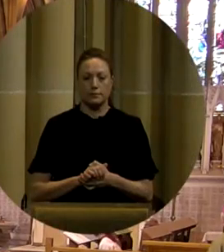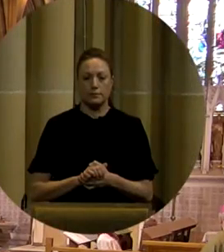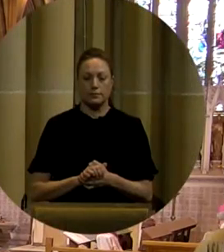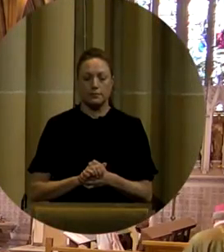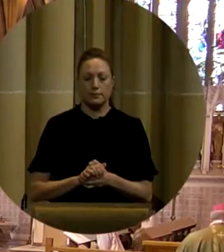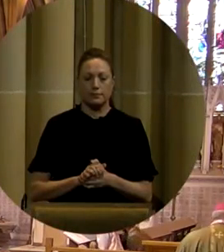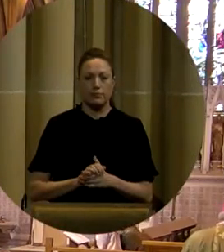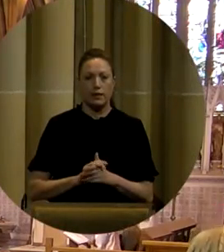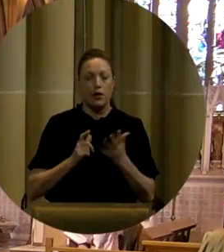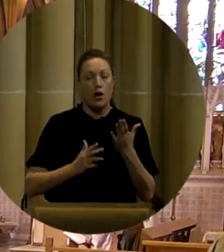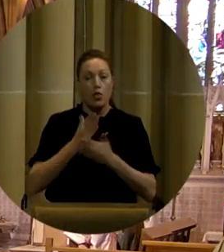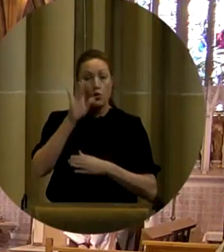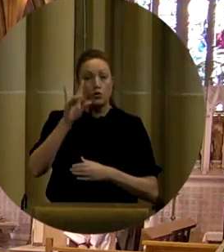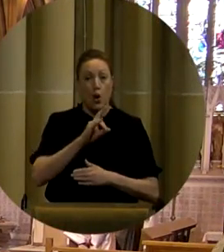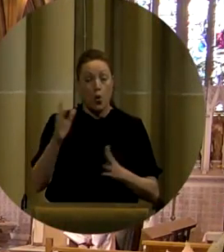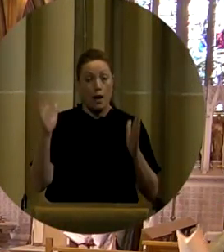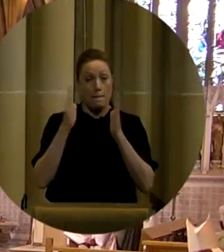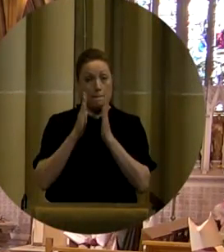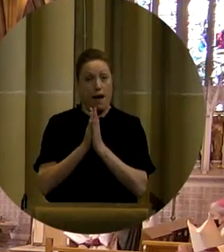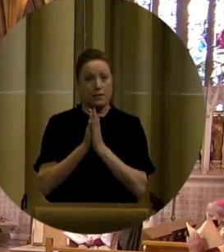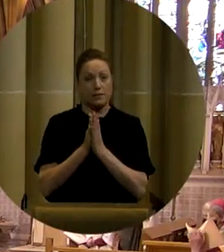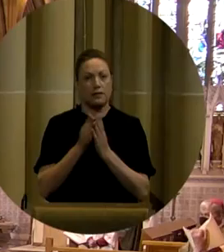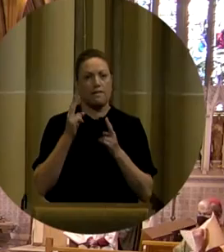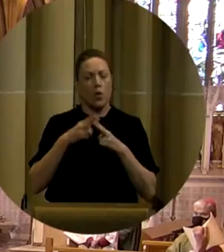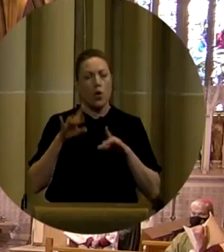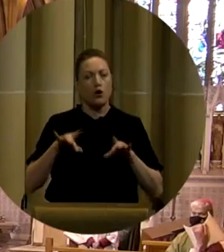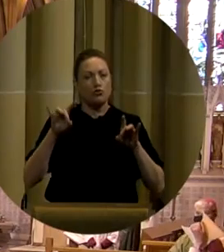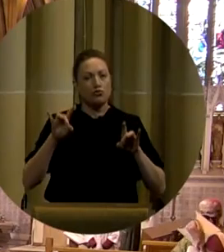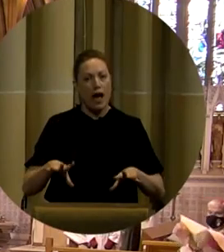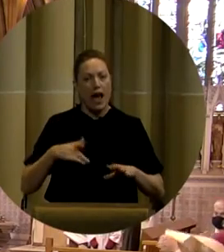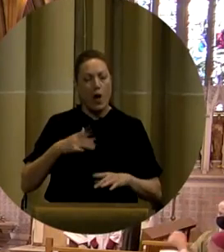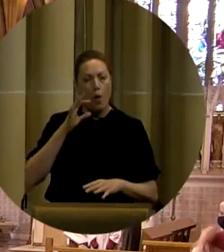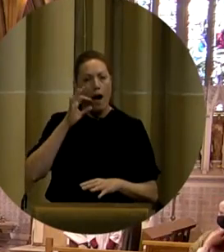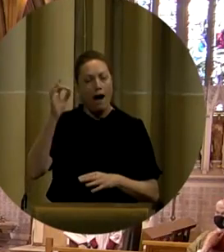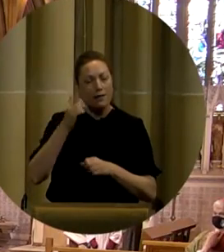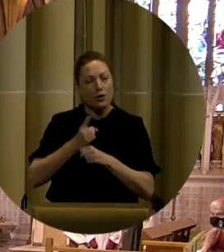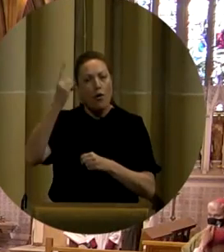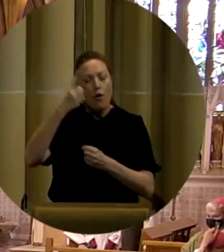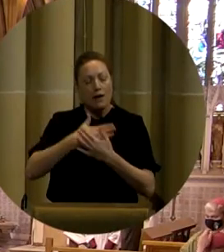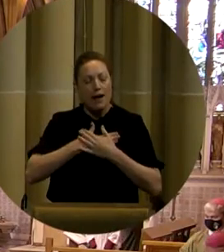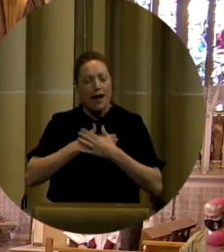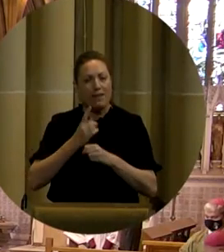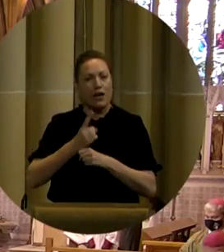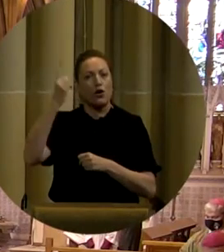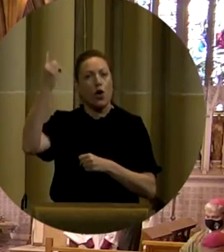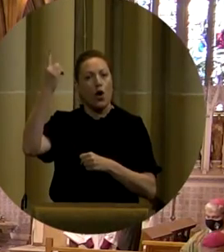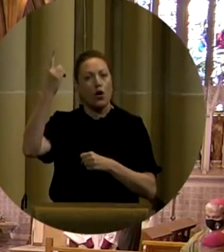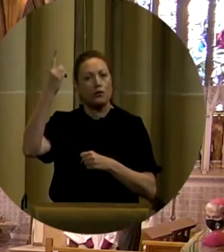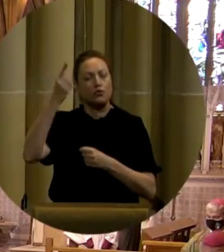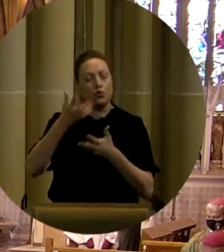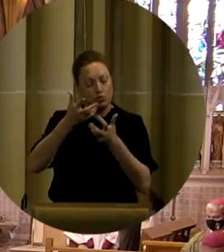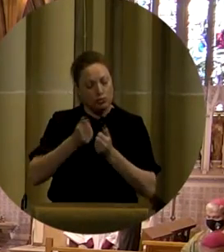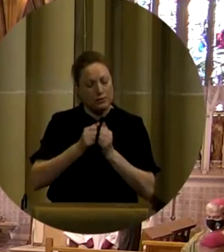Offering this Holy Mass from the Mother Church of Australia, let us call upon our gracious and loving God to receive